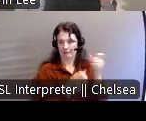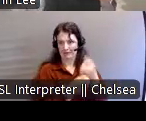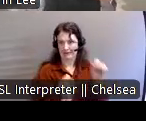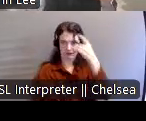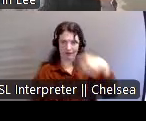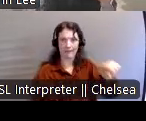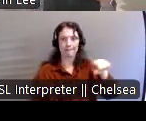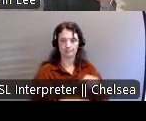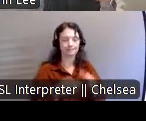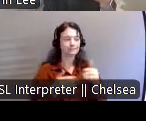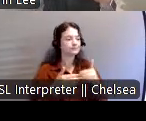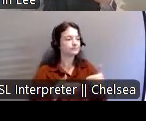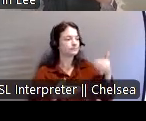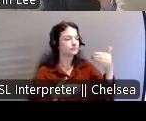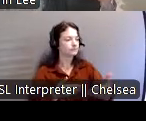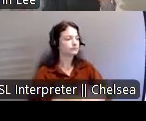advance the slide.